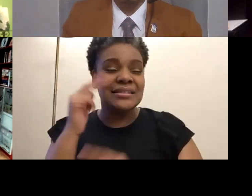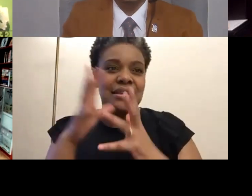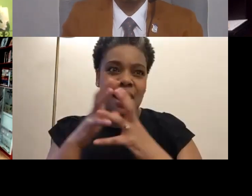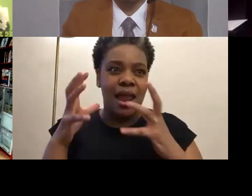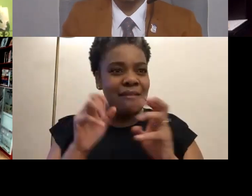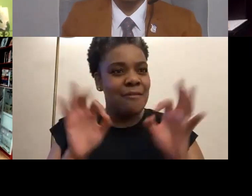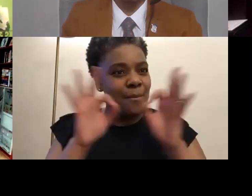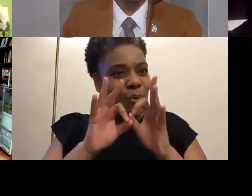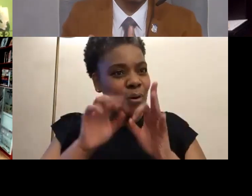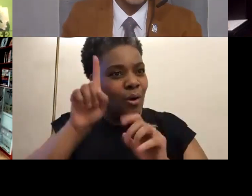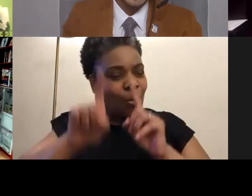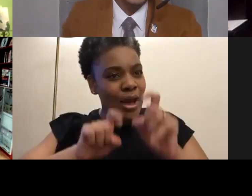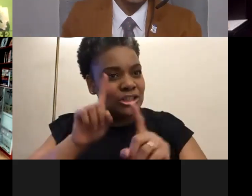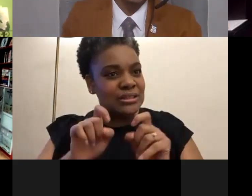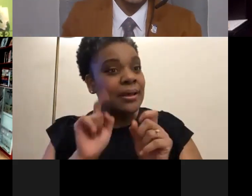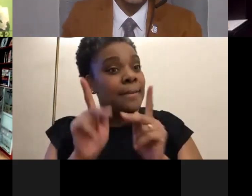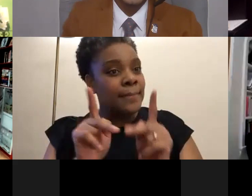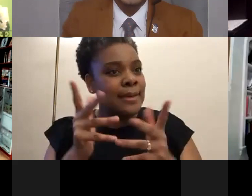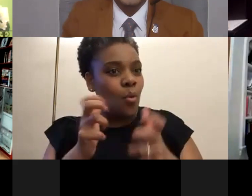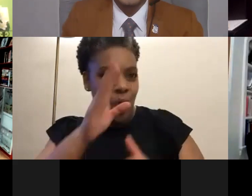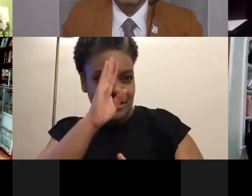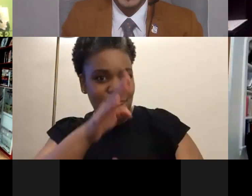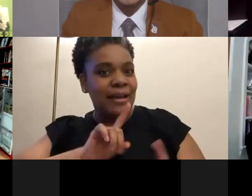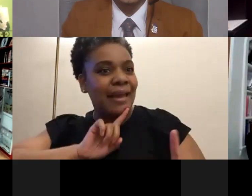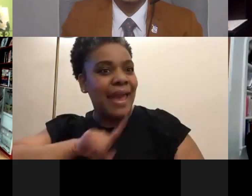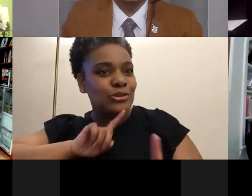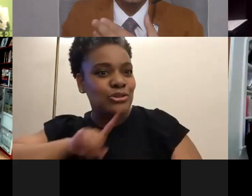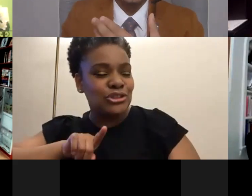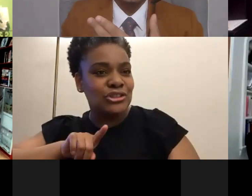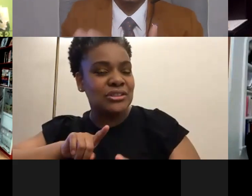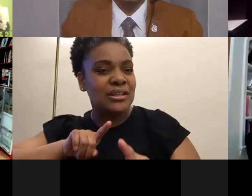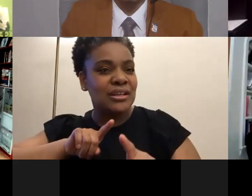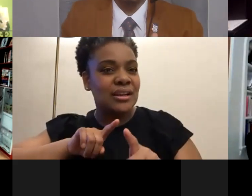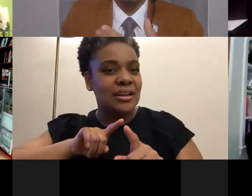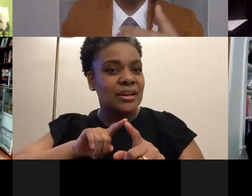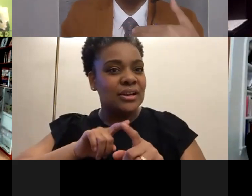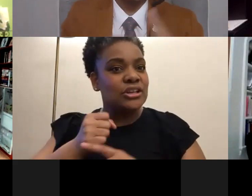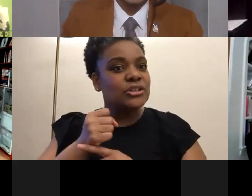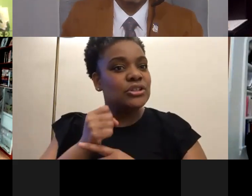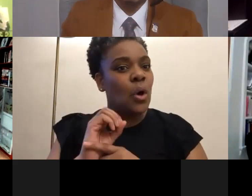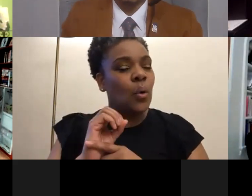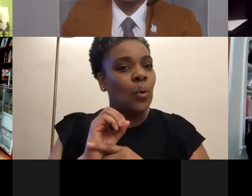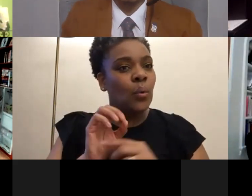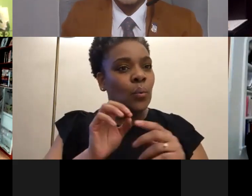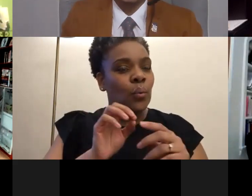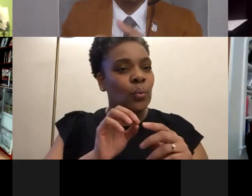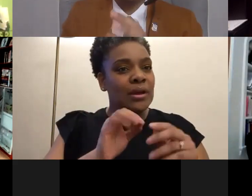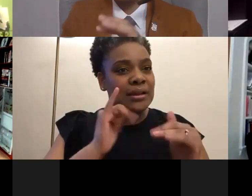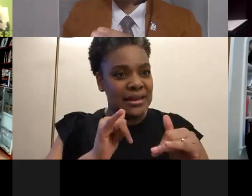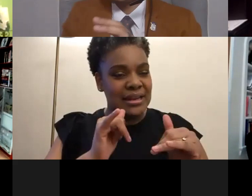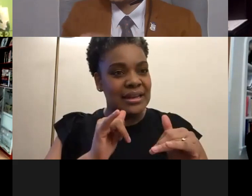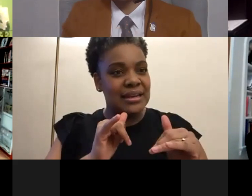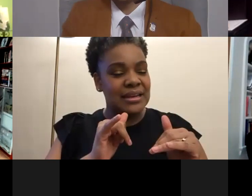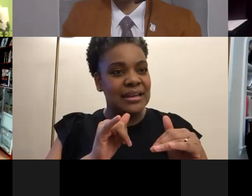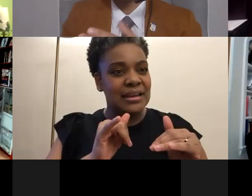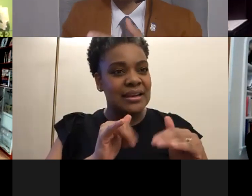chat, folks who are looking for direct answers. And so we're going to shift to that portion. We may go a